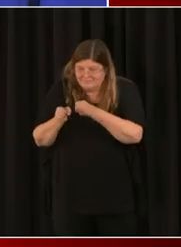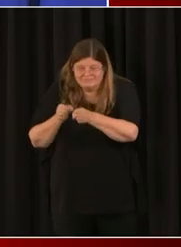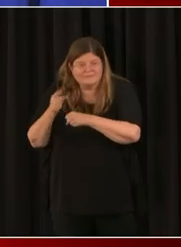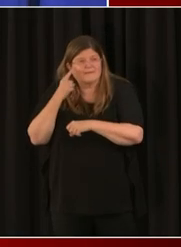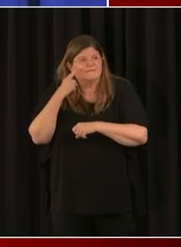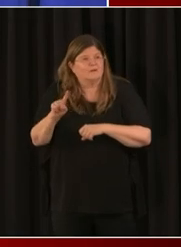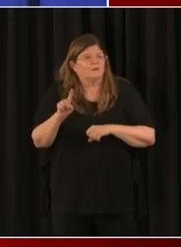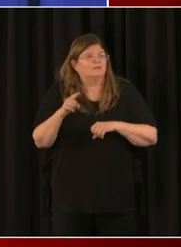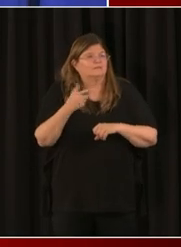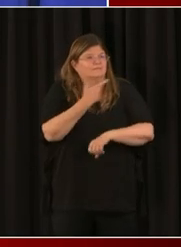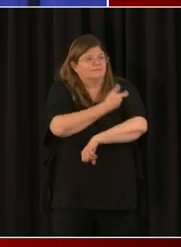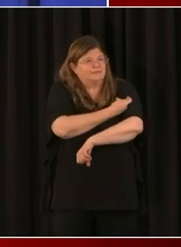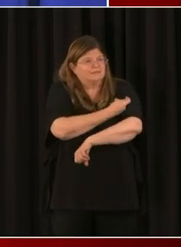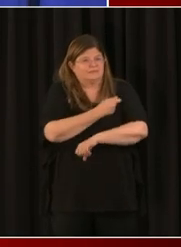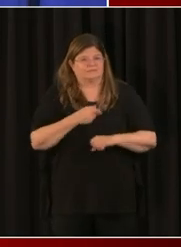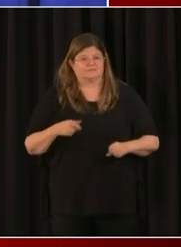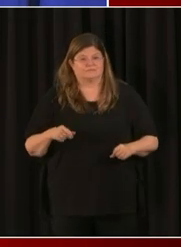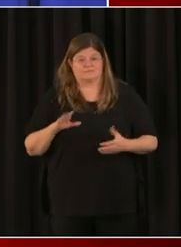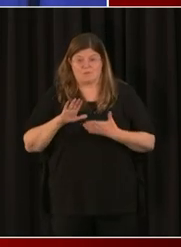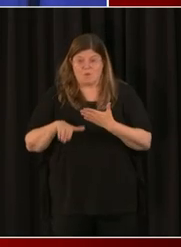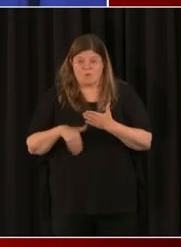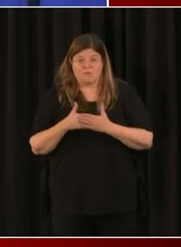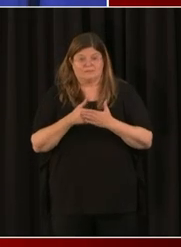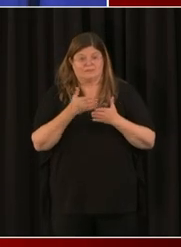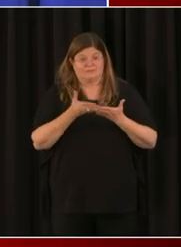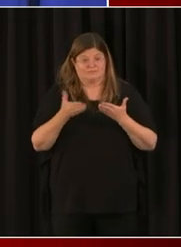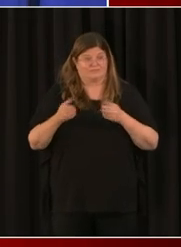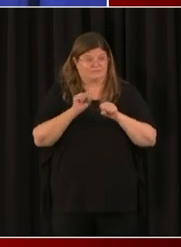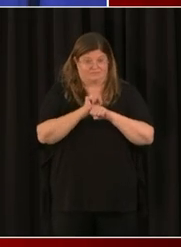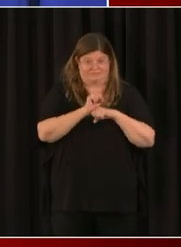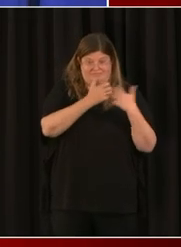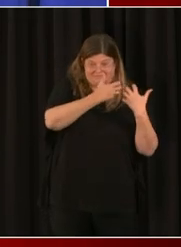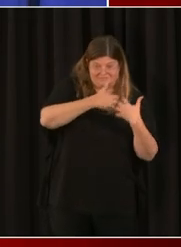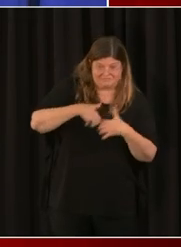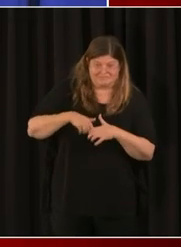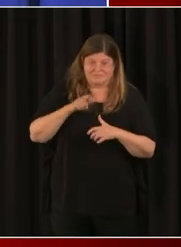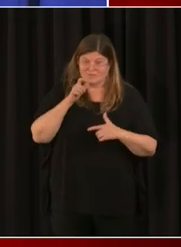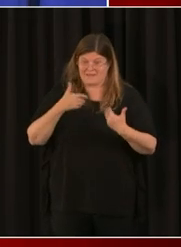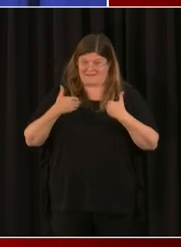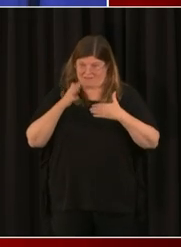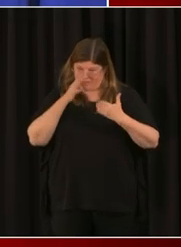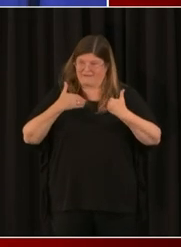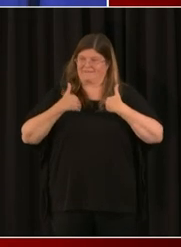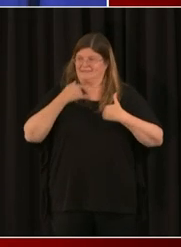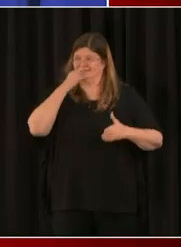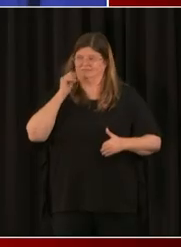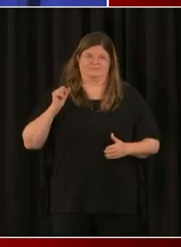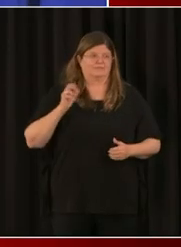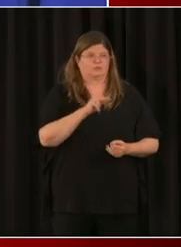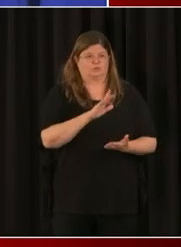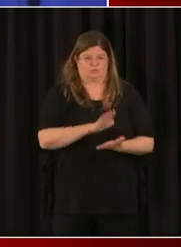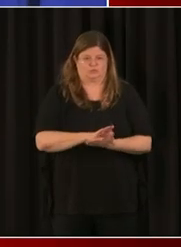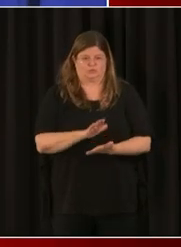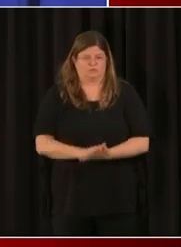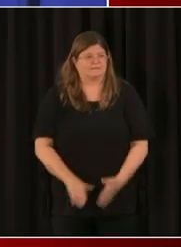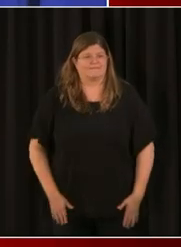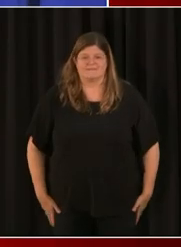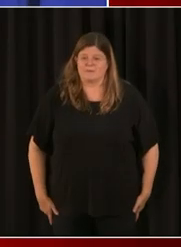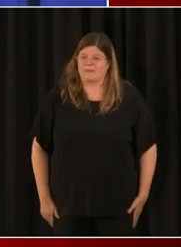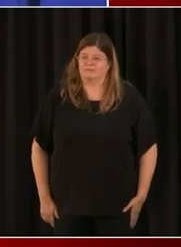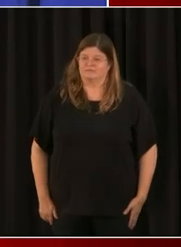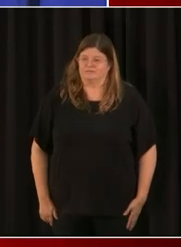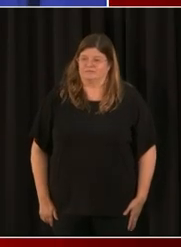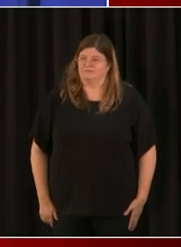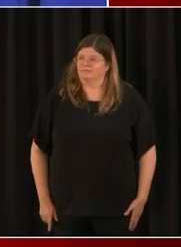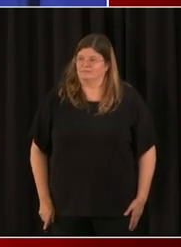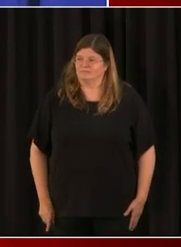vaccine. And so all of those things working together will have our kids back in school. Yes. I saw